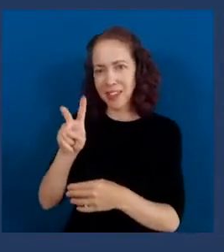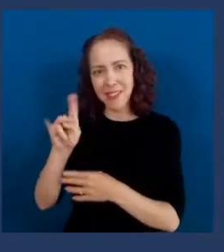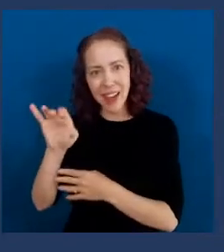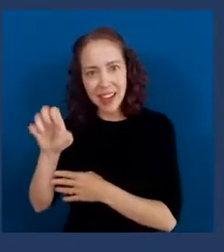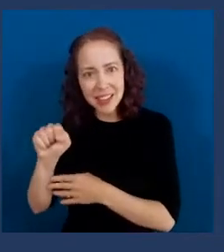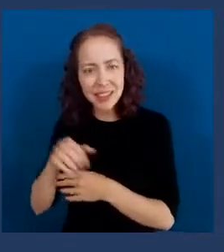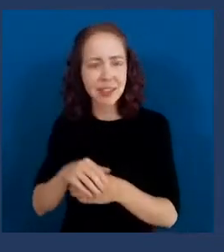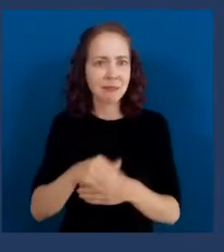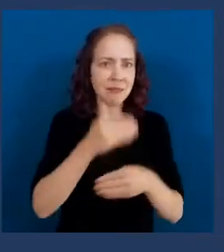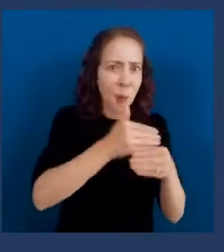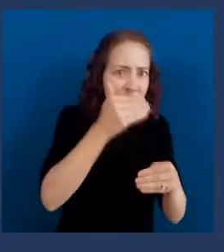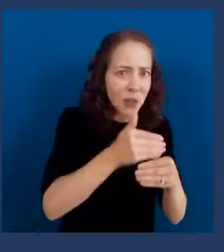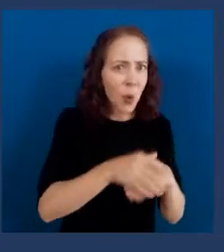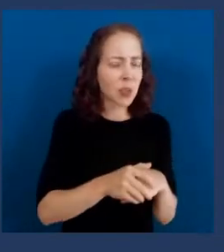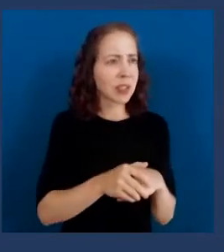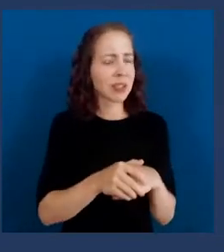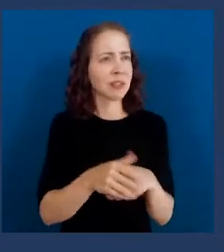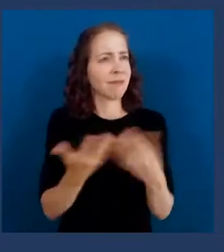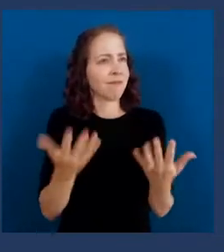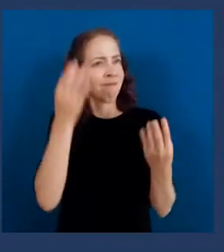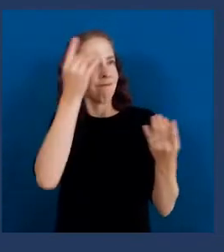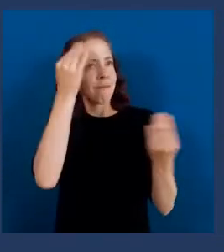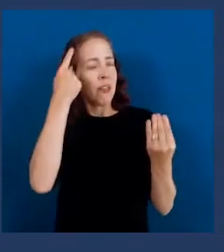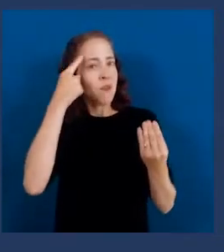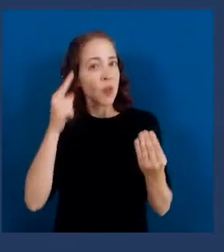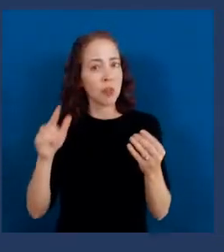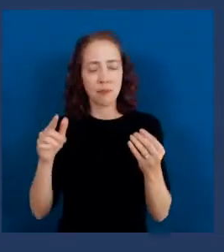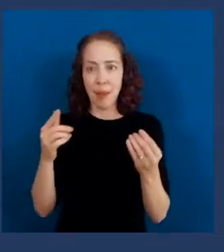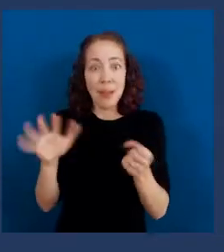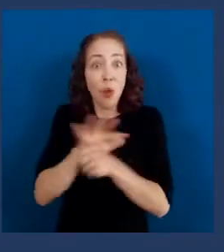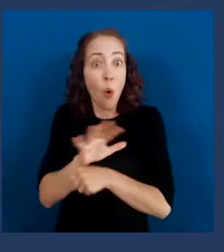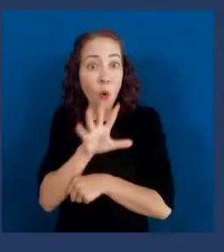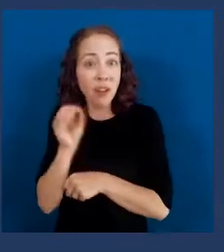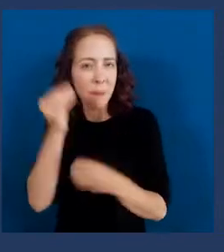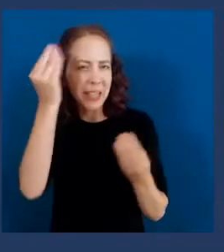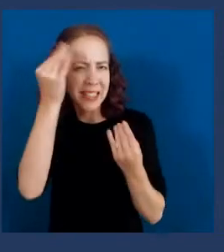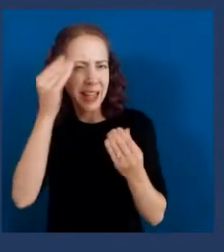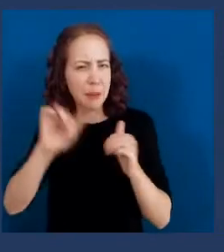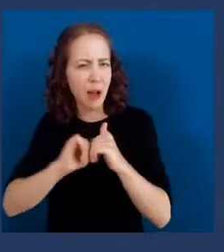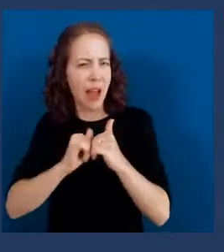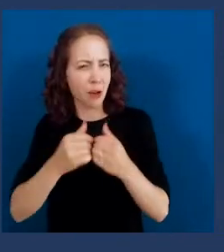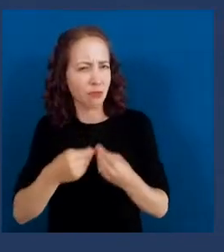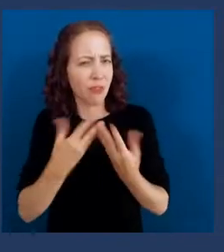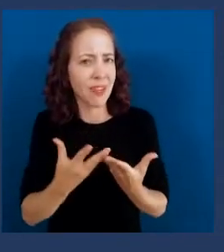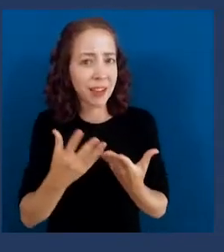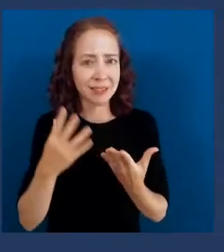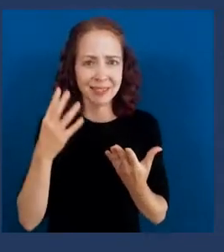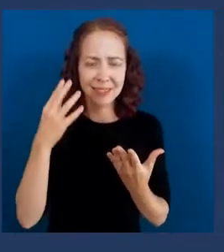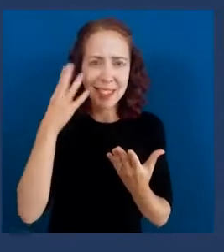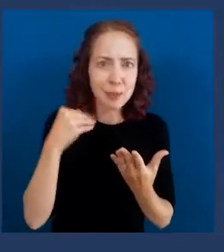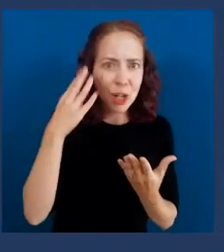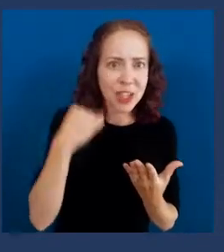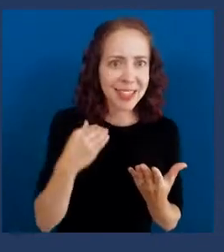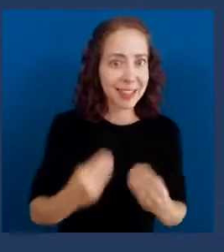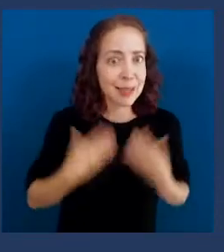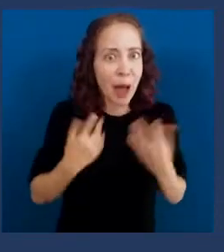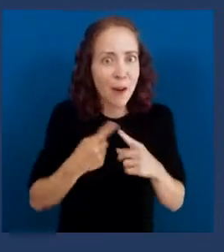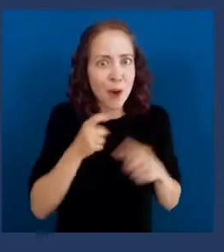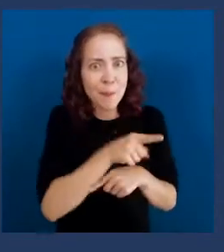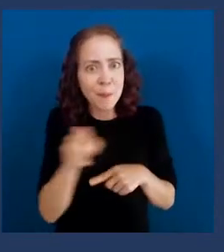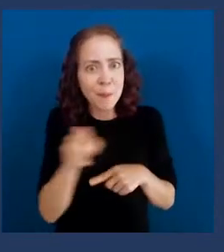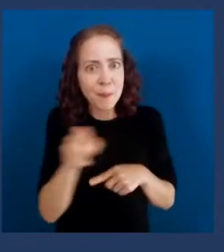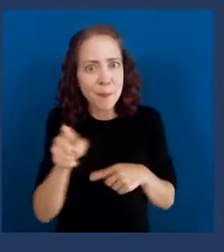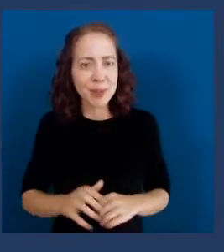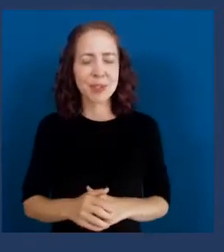about Windows, how we think across the entire company for more people, inspired by our customers to create experiences.